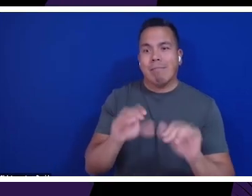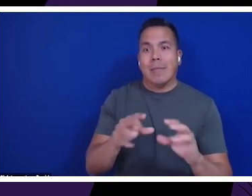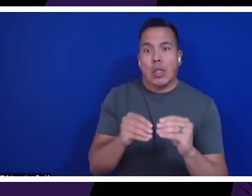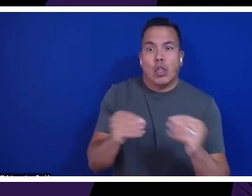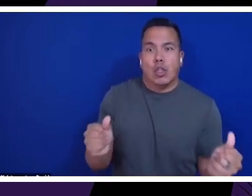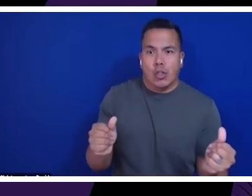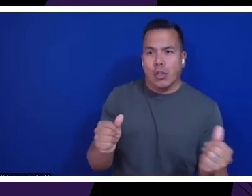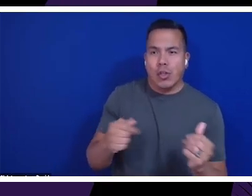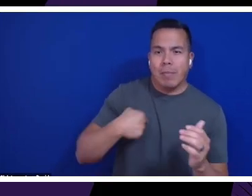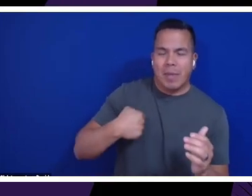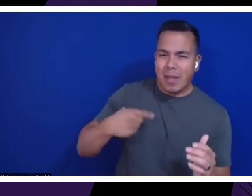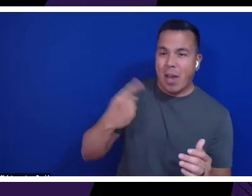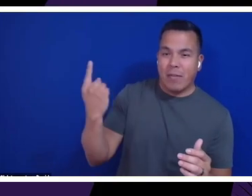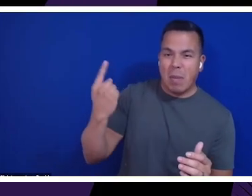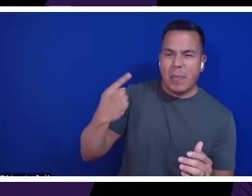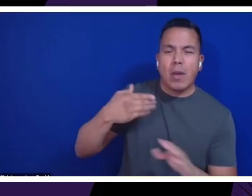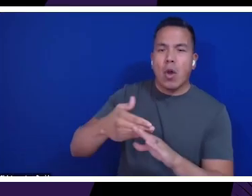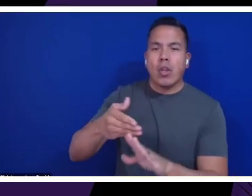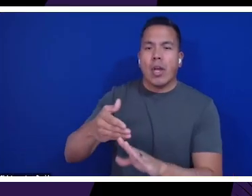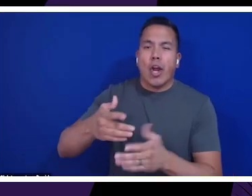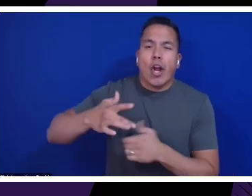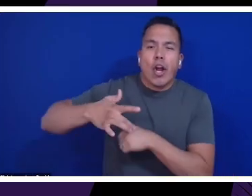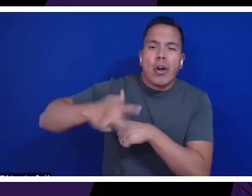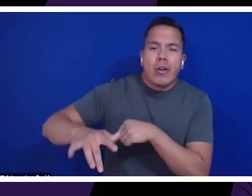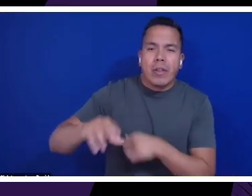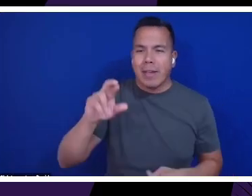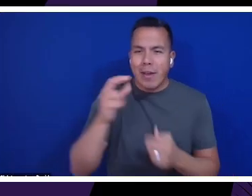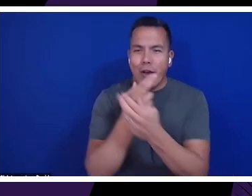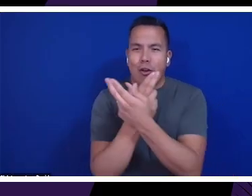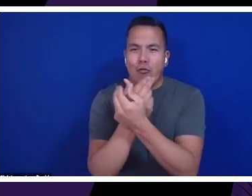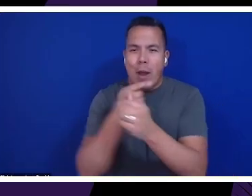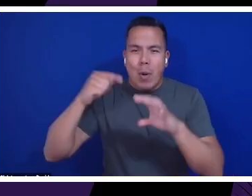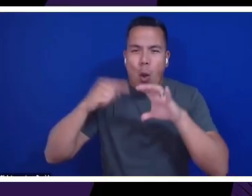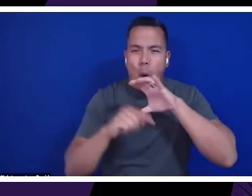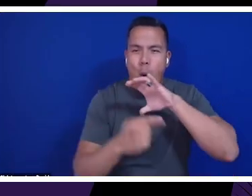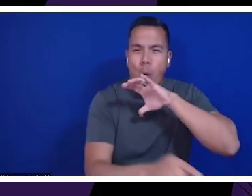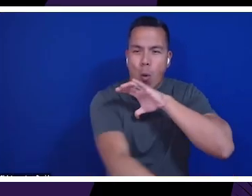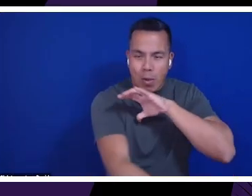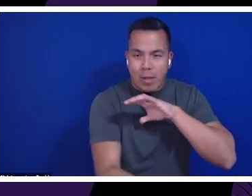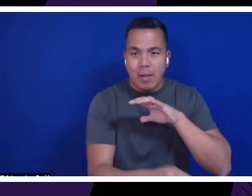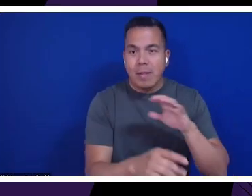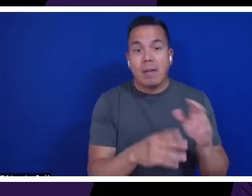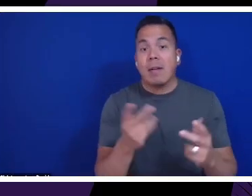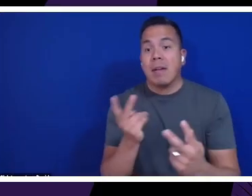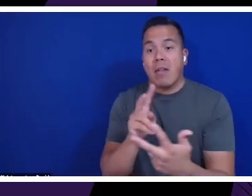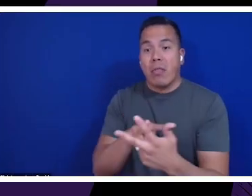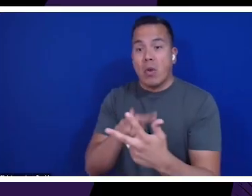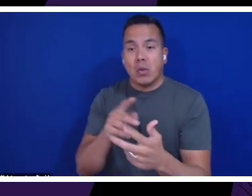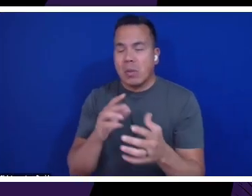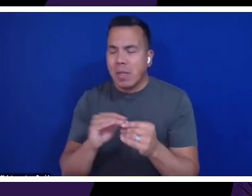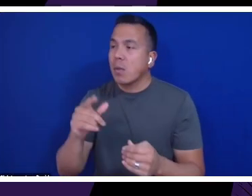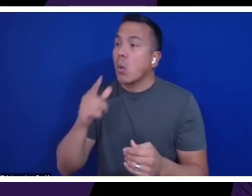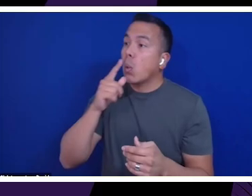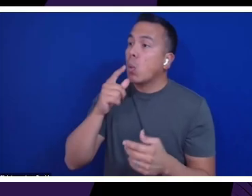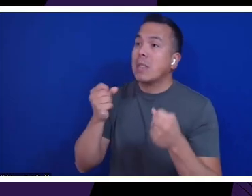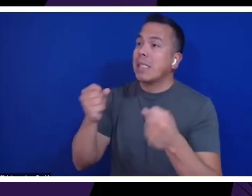holing, and reminded me that I'm working on a tool that, at the end of the day, ultimately has to be steered by the people who are using it out there in the